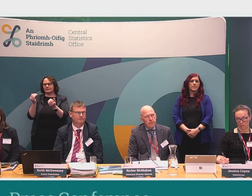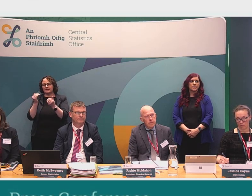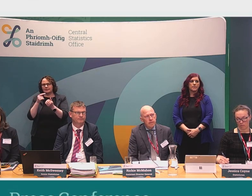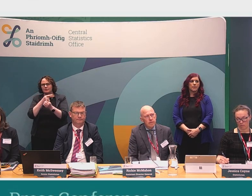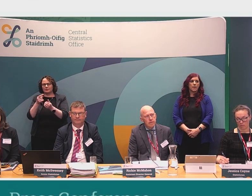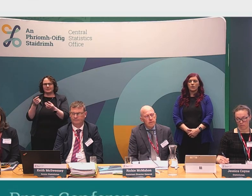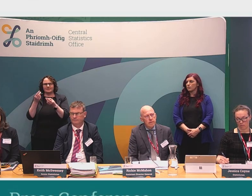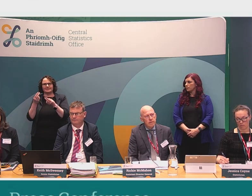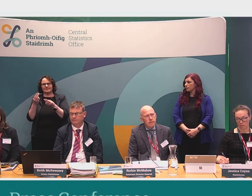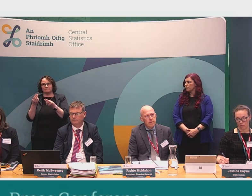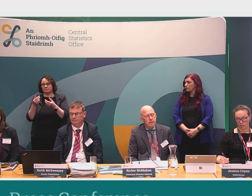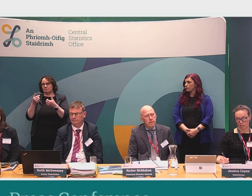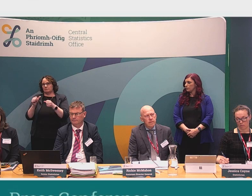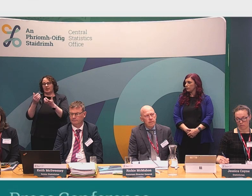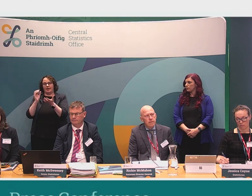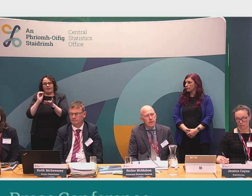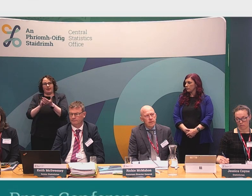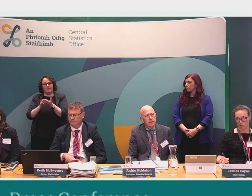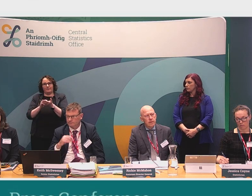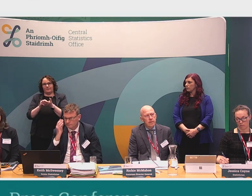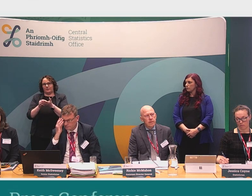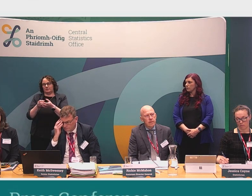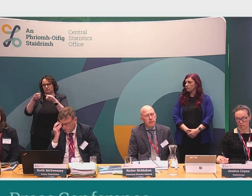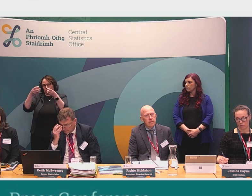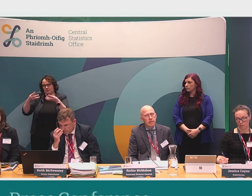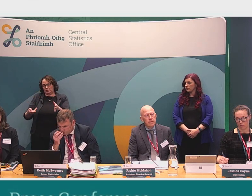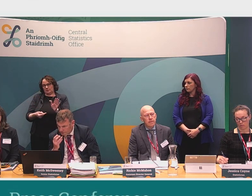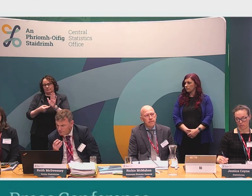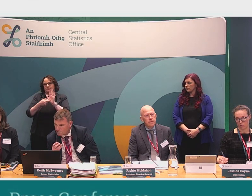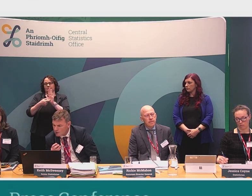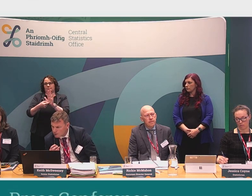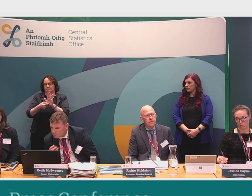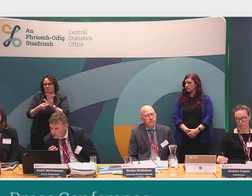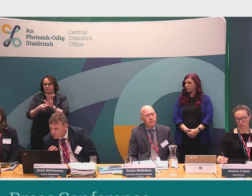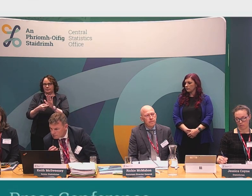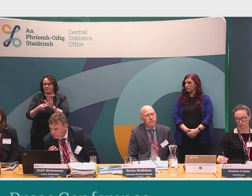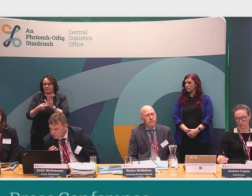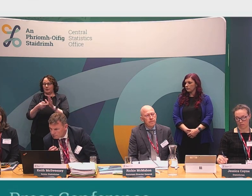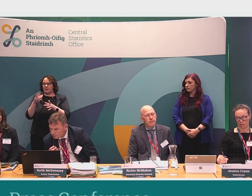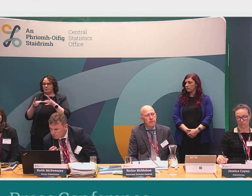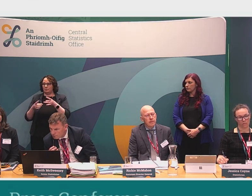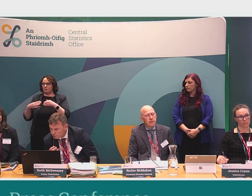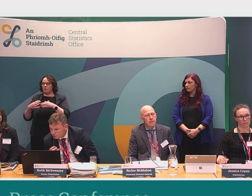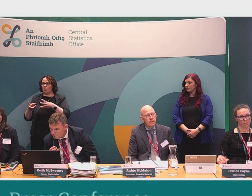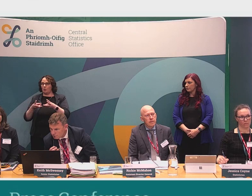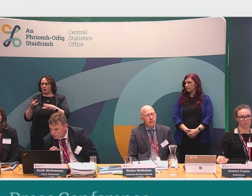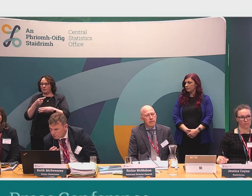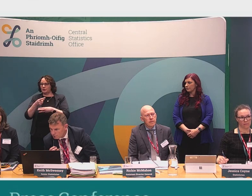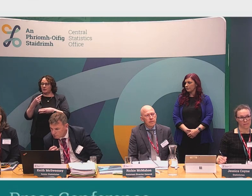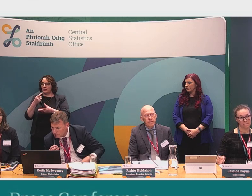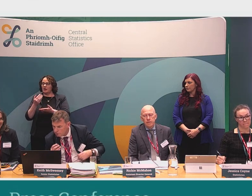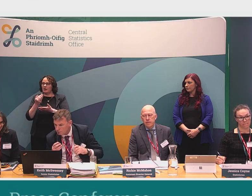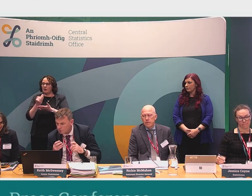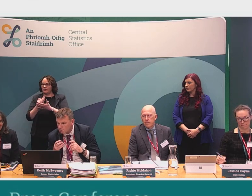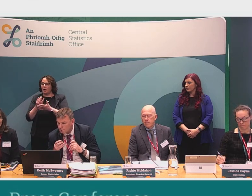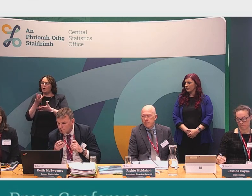And now that all of that is done and we've been presented with the results, and not wishing to make more work for you, but how frequently is it going to be